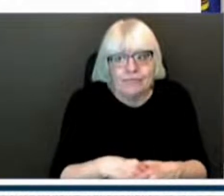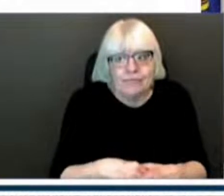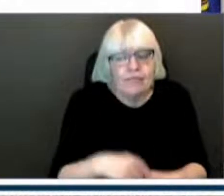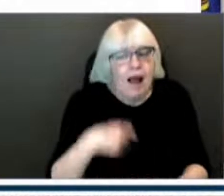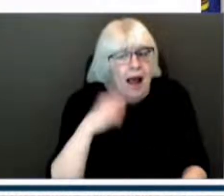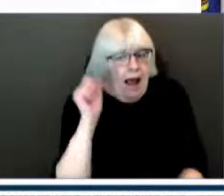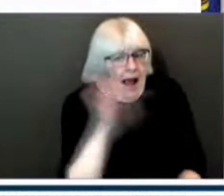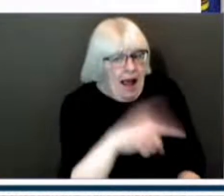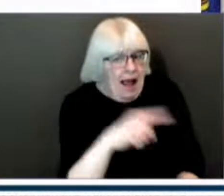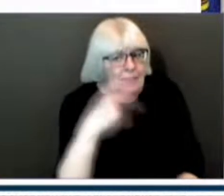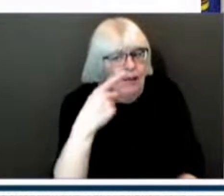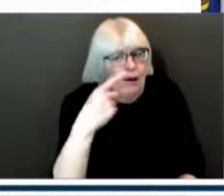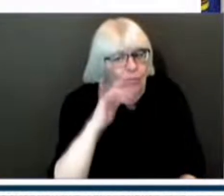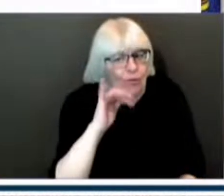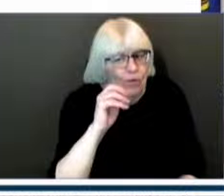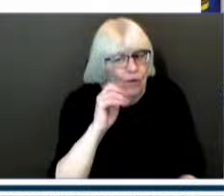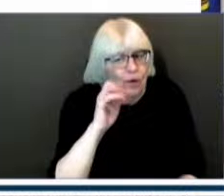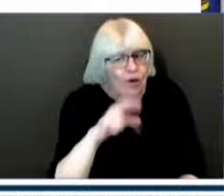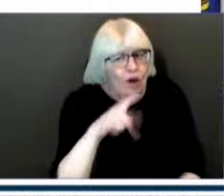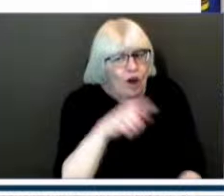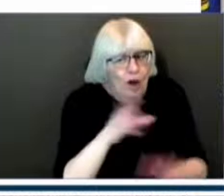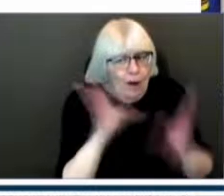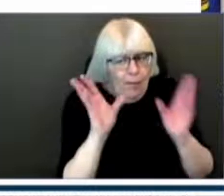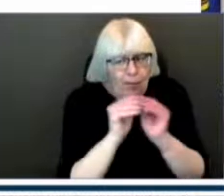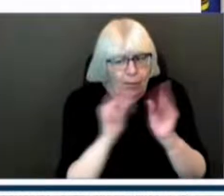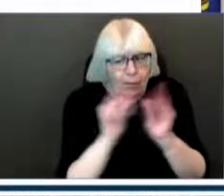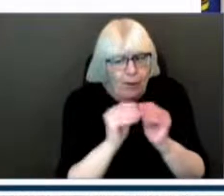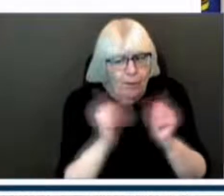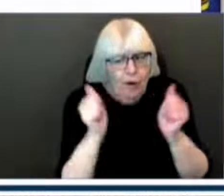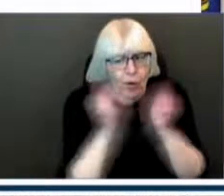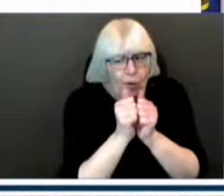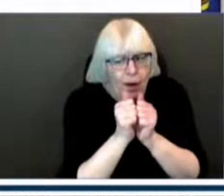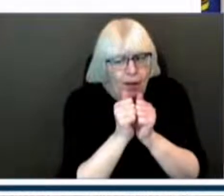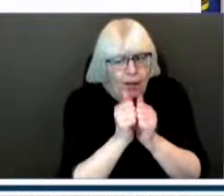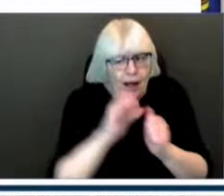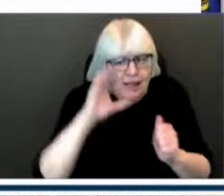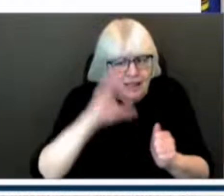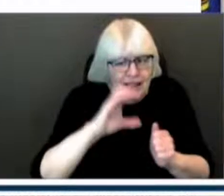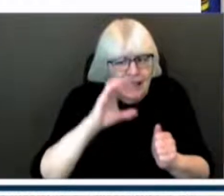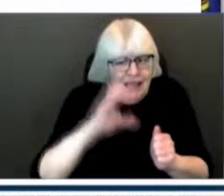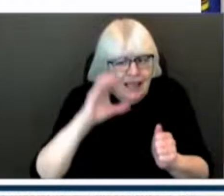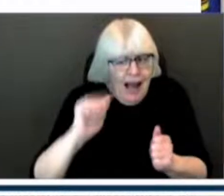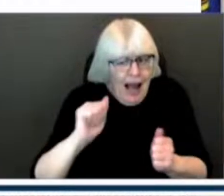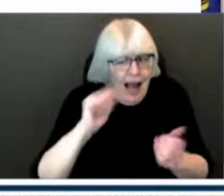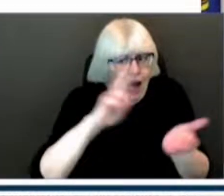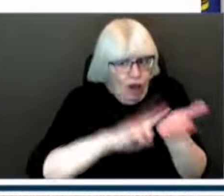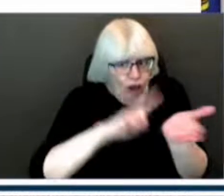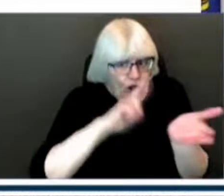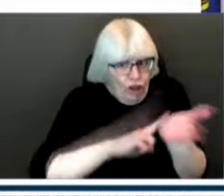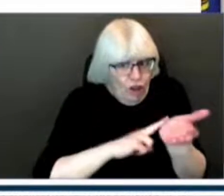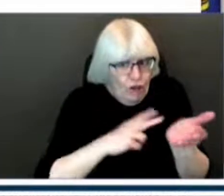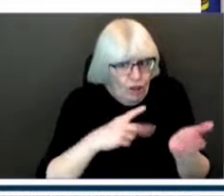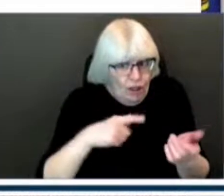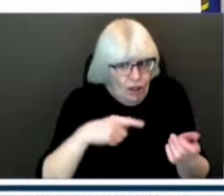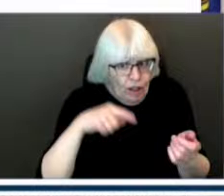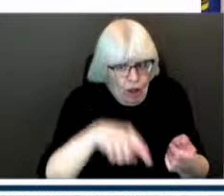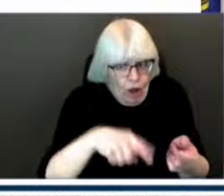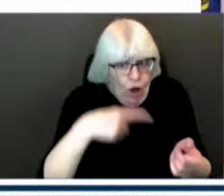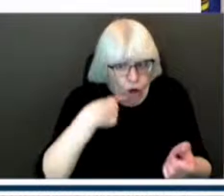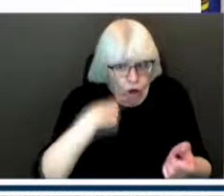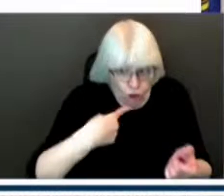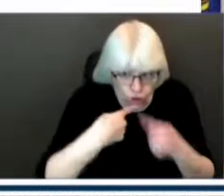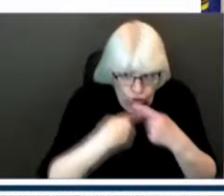with CCAs, and I'm wondering if you announced the pay raise to them last night or if they learned about it with the rest of us just